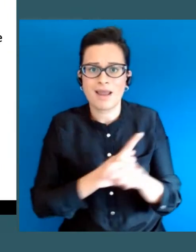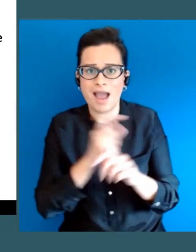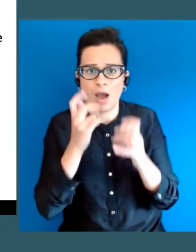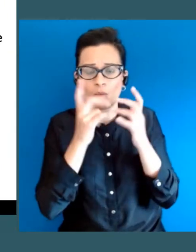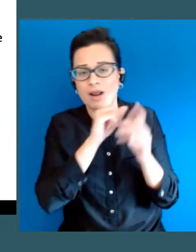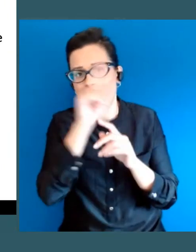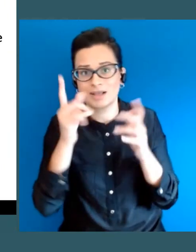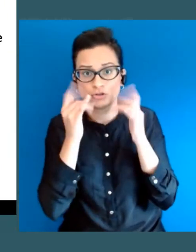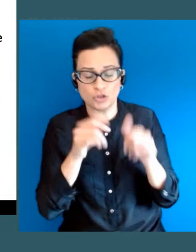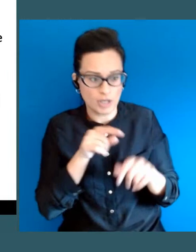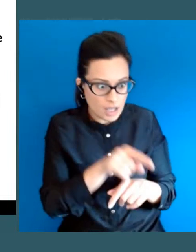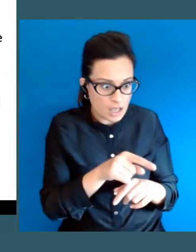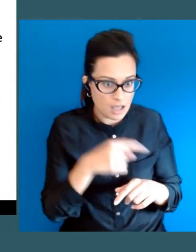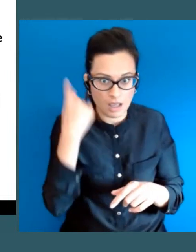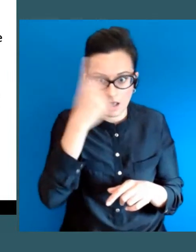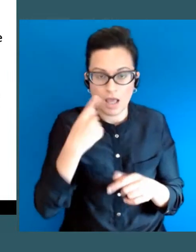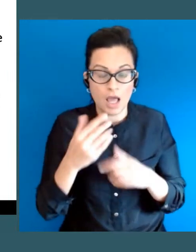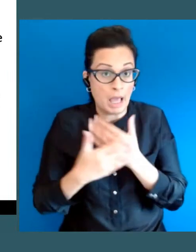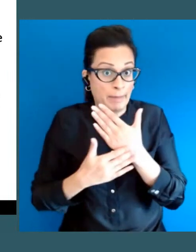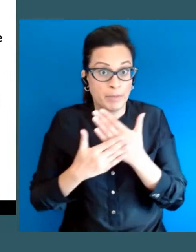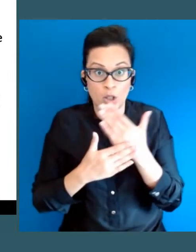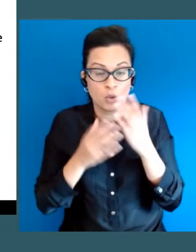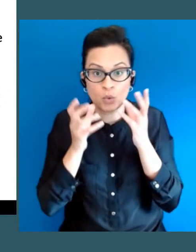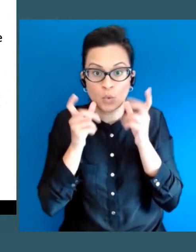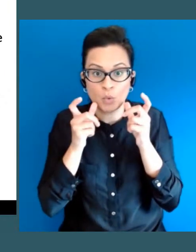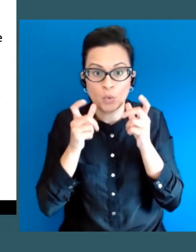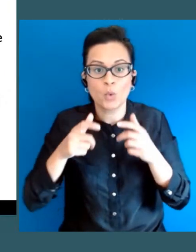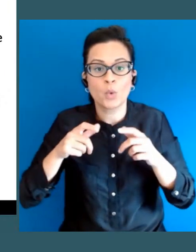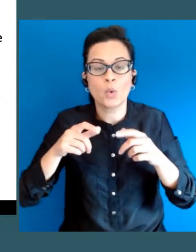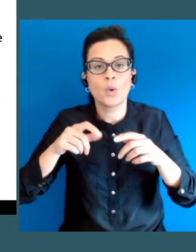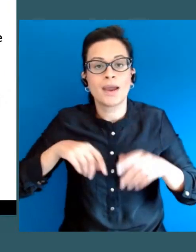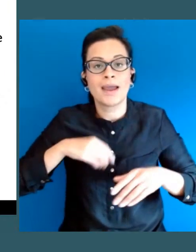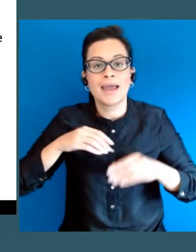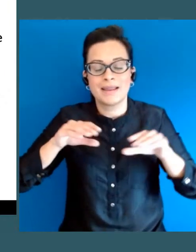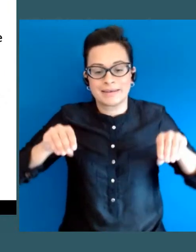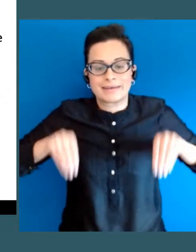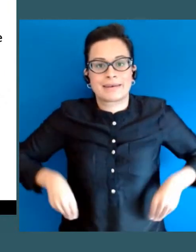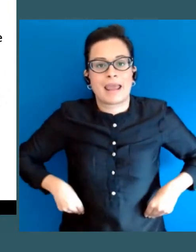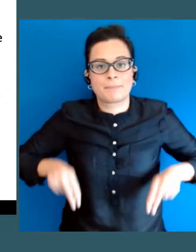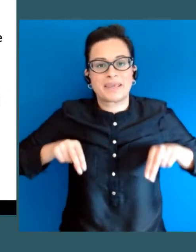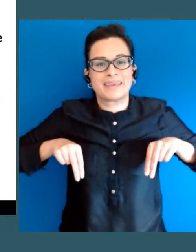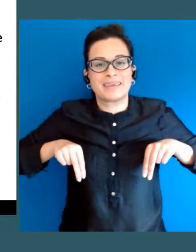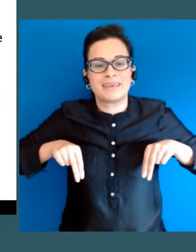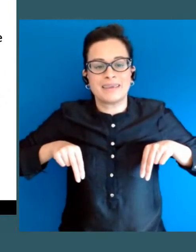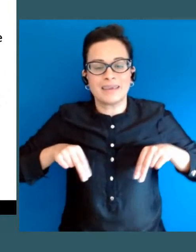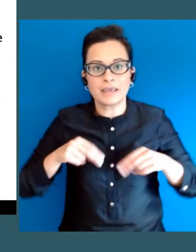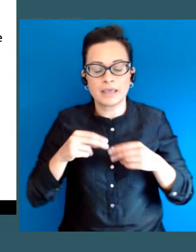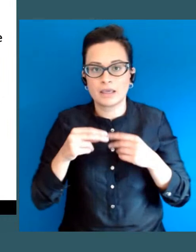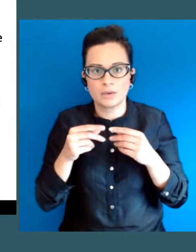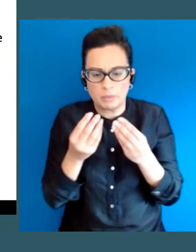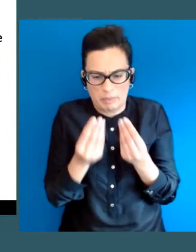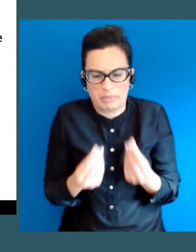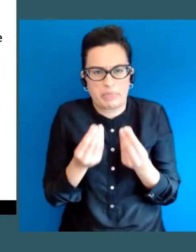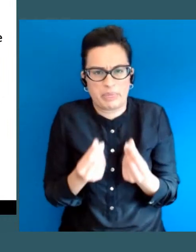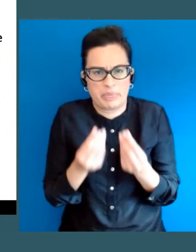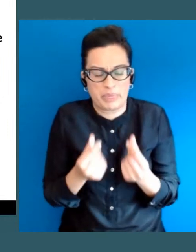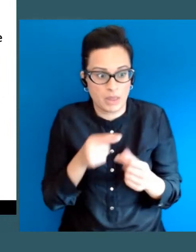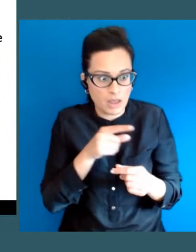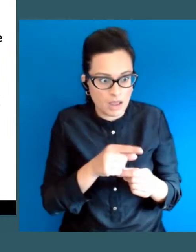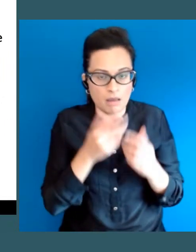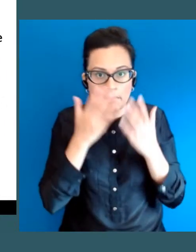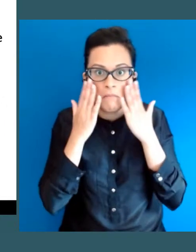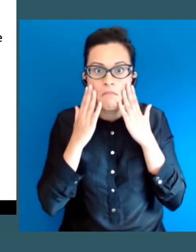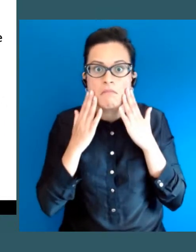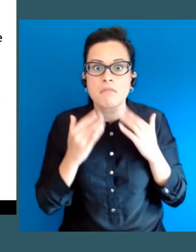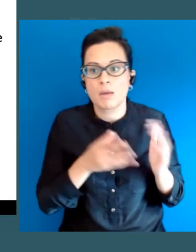blue, unresponsive, and had a mucousy nappy, and he was also very pale. I immediately put him in the car and took him to A&E, and as soon as I brought